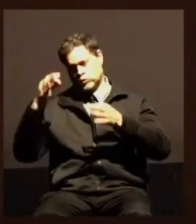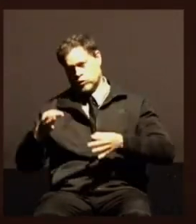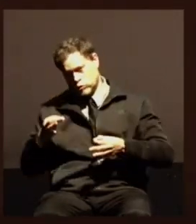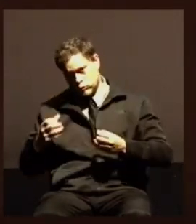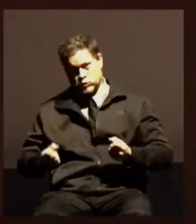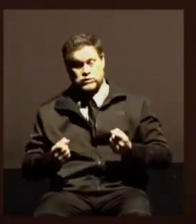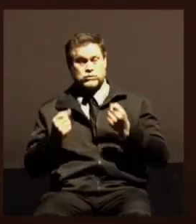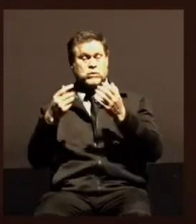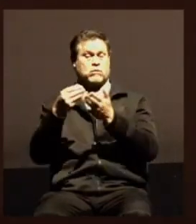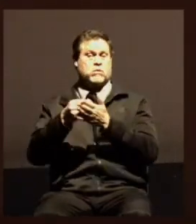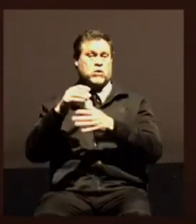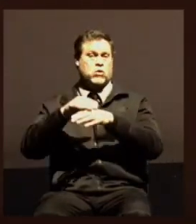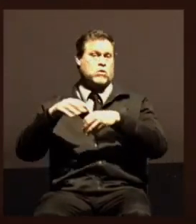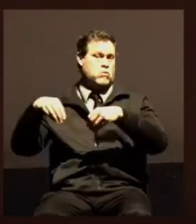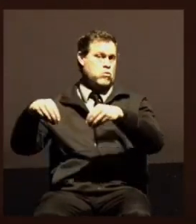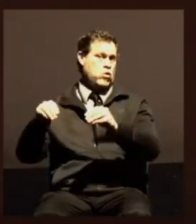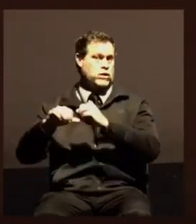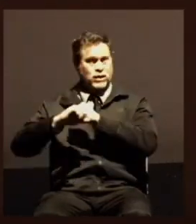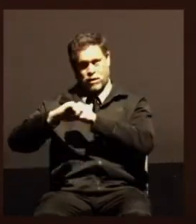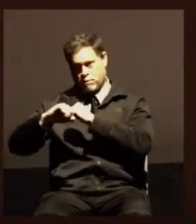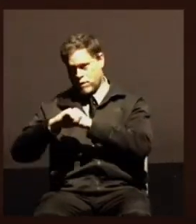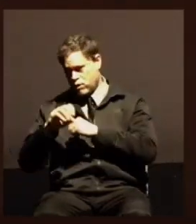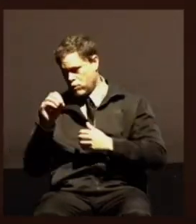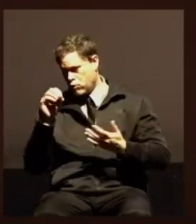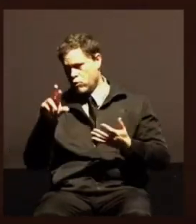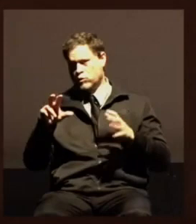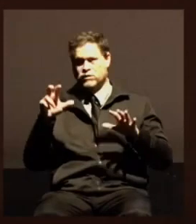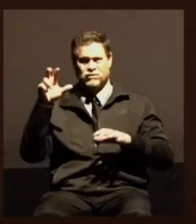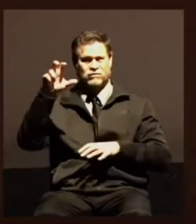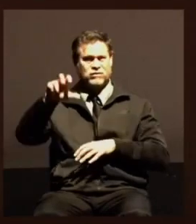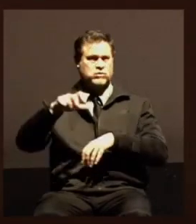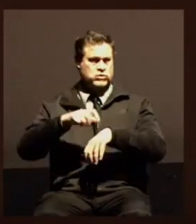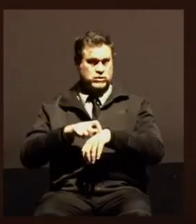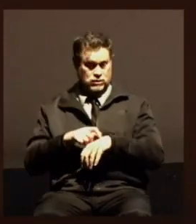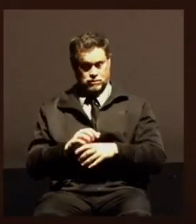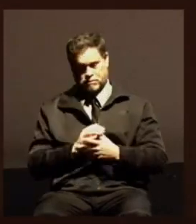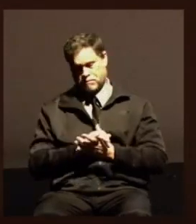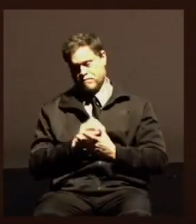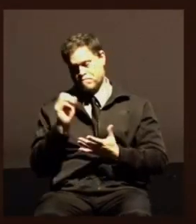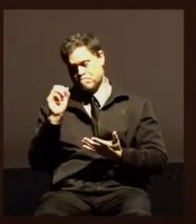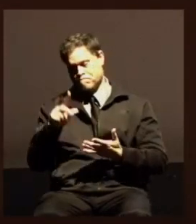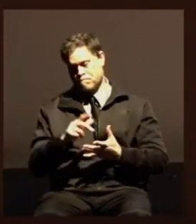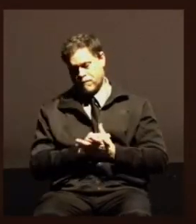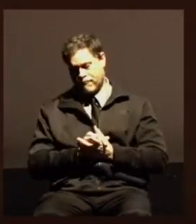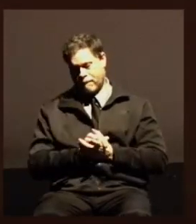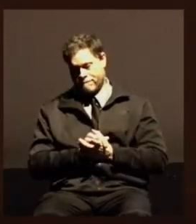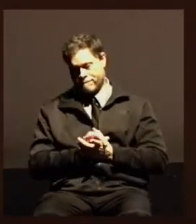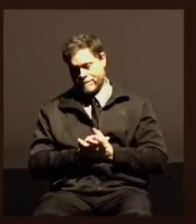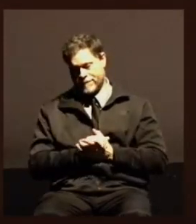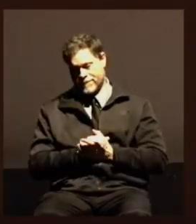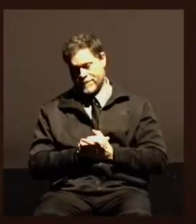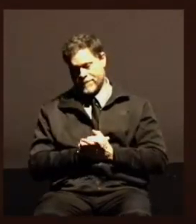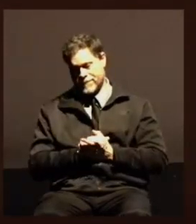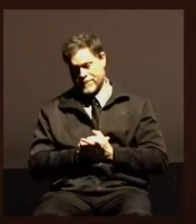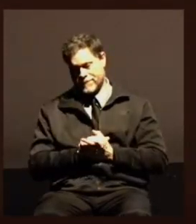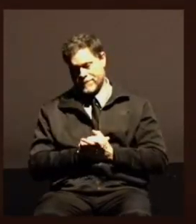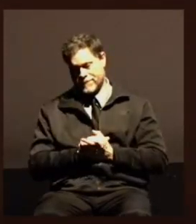spend a certain amount of money on a marketing campaign or if you should even invest your time in it at all, okay?